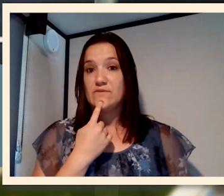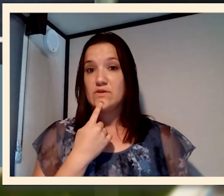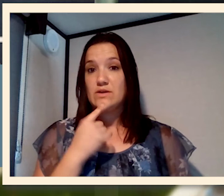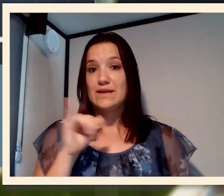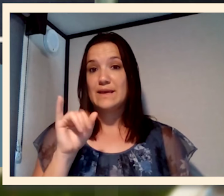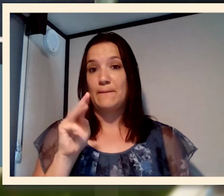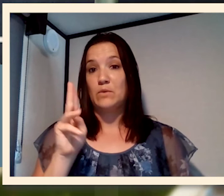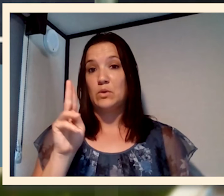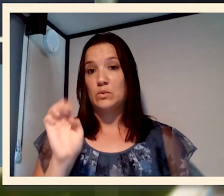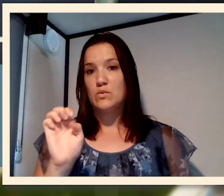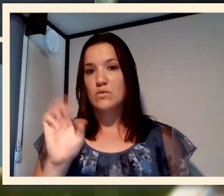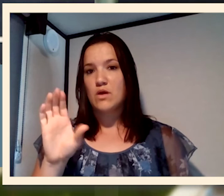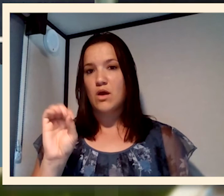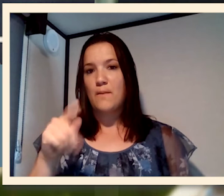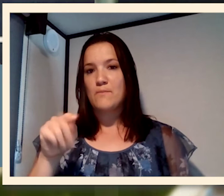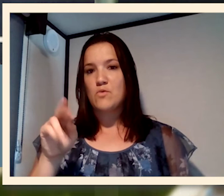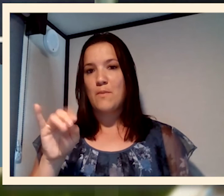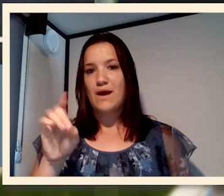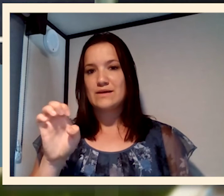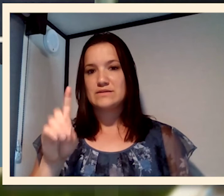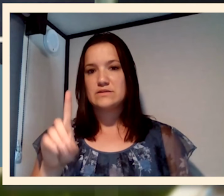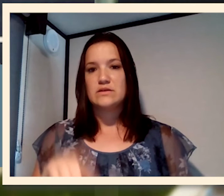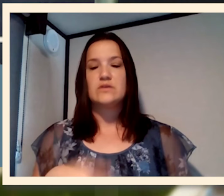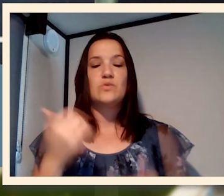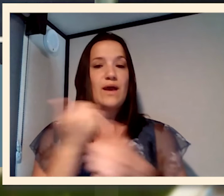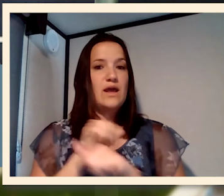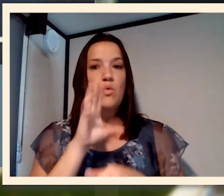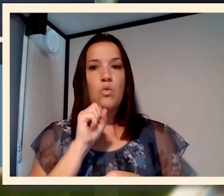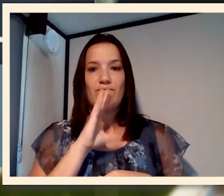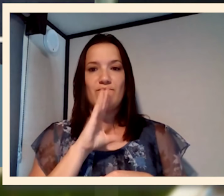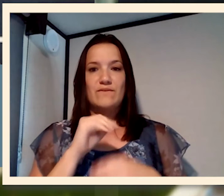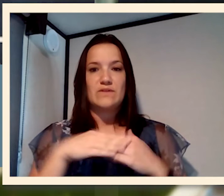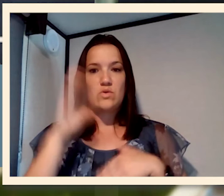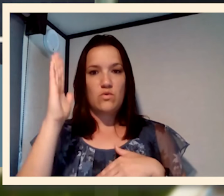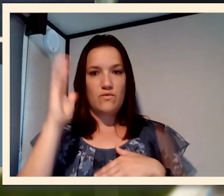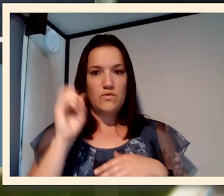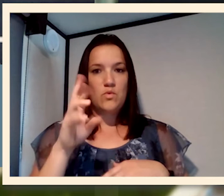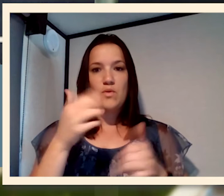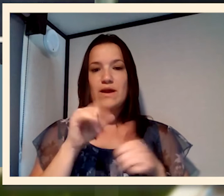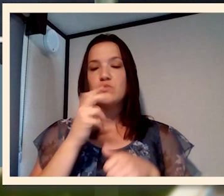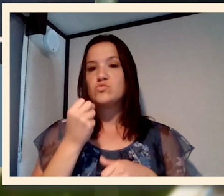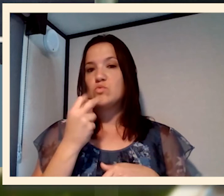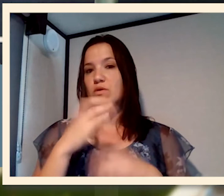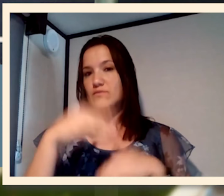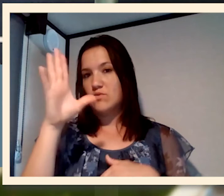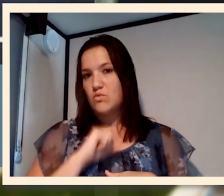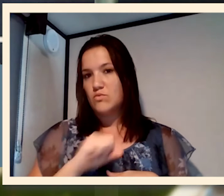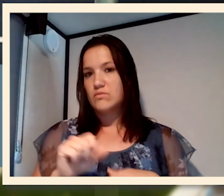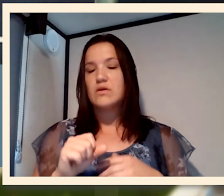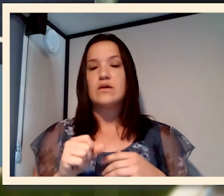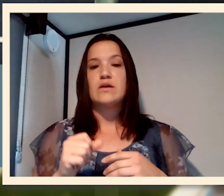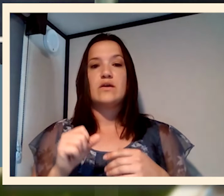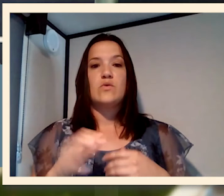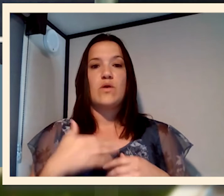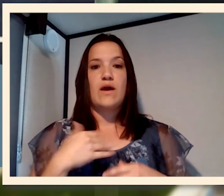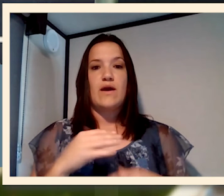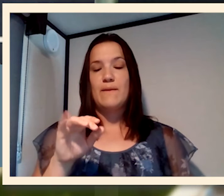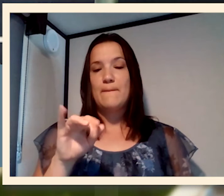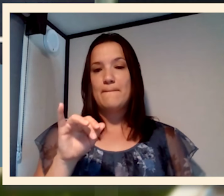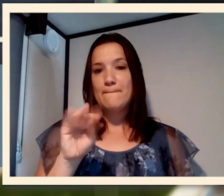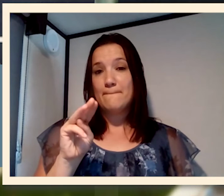or severely immunocompromised. So anyone over 50 or anyone over 12 that